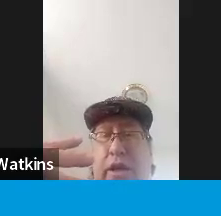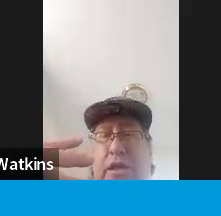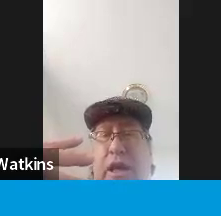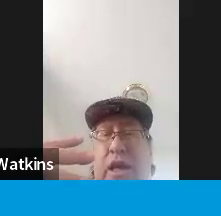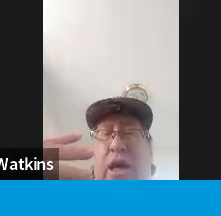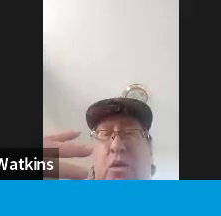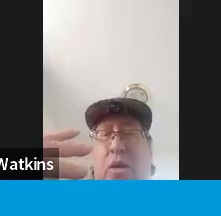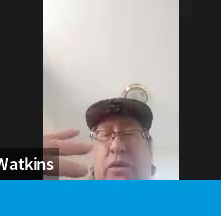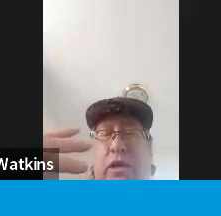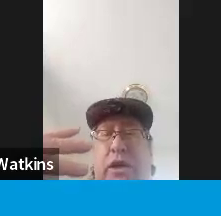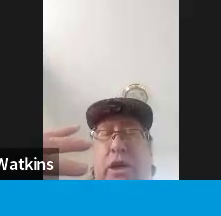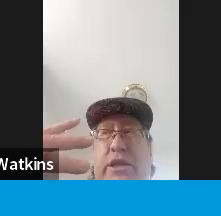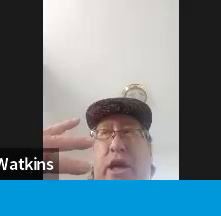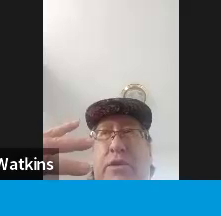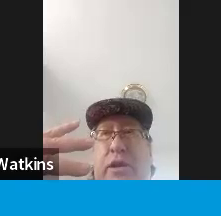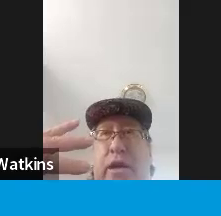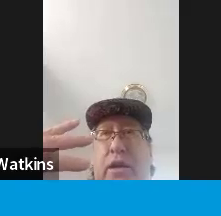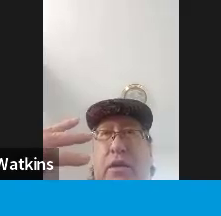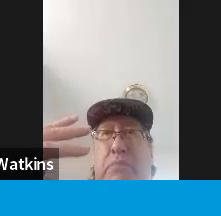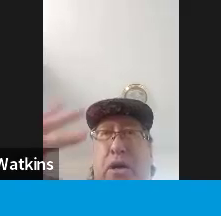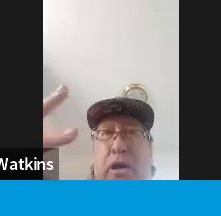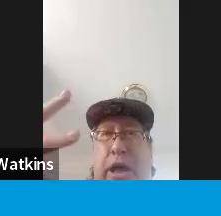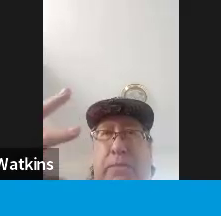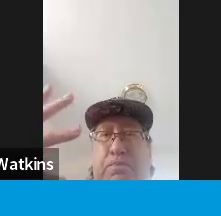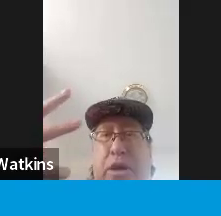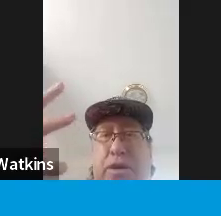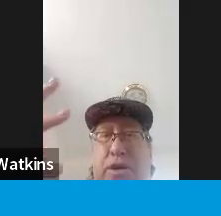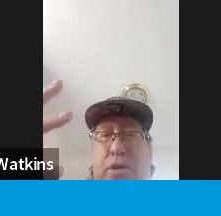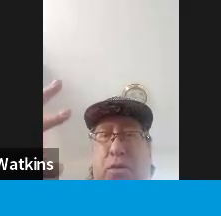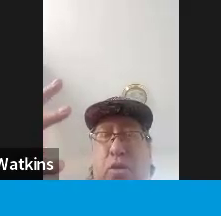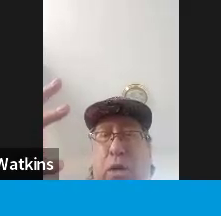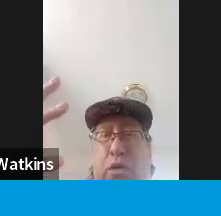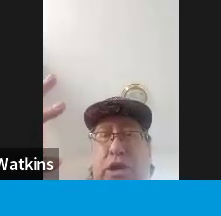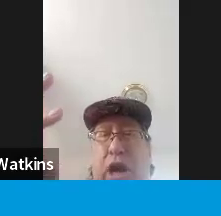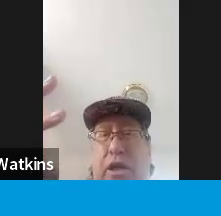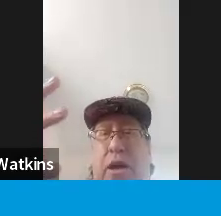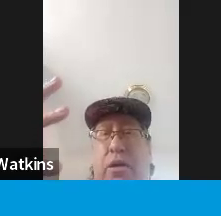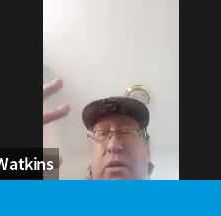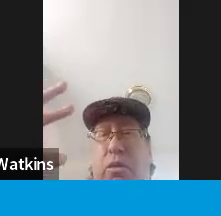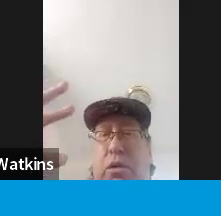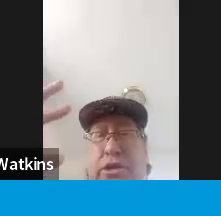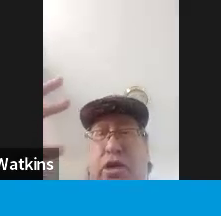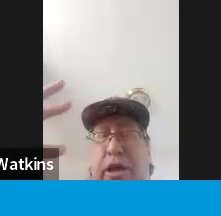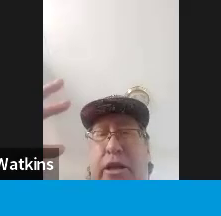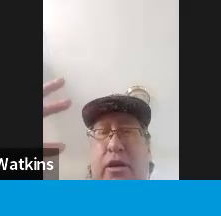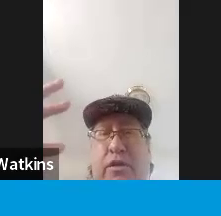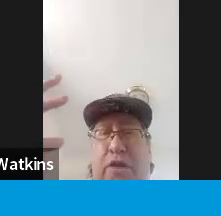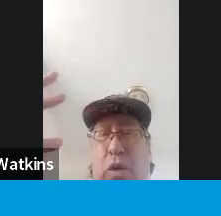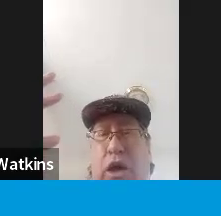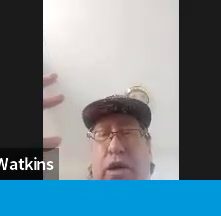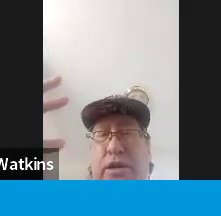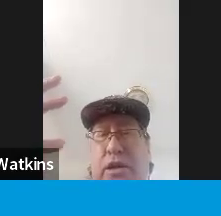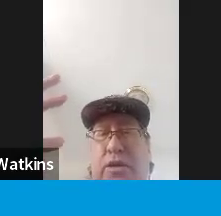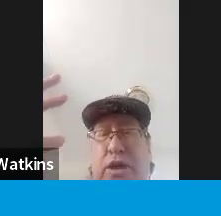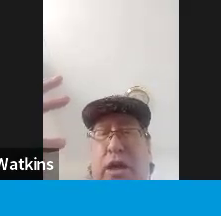council meetings, and we really don't get time to like marinate into the what we're talking about or what we're trying to